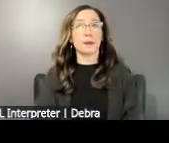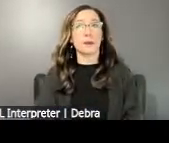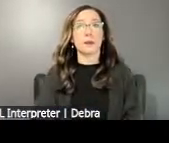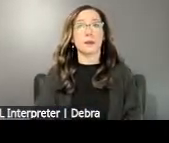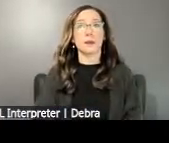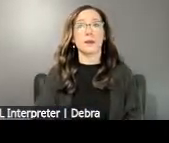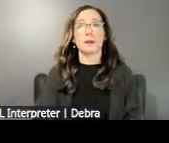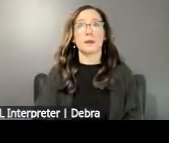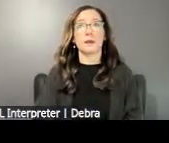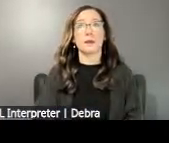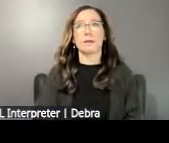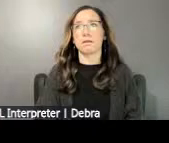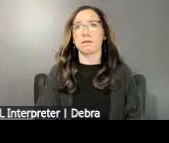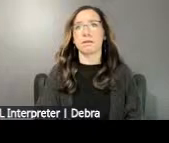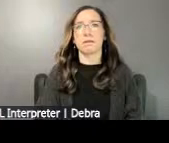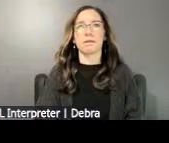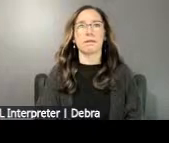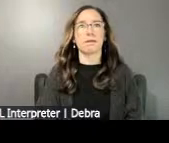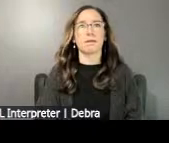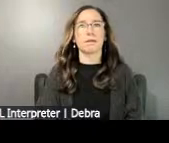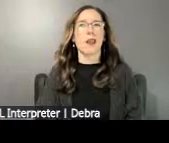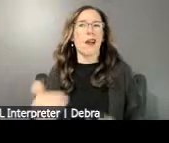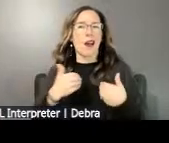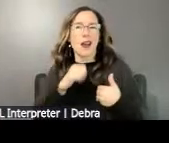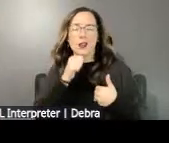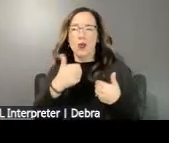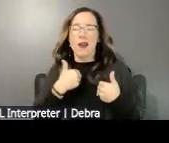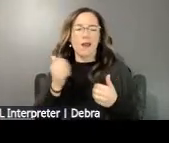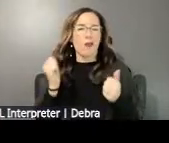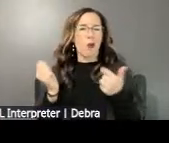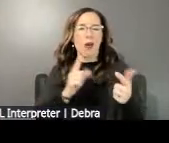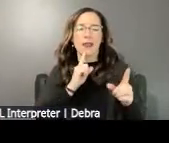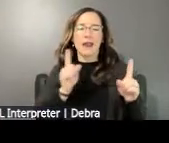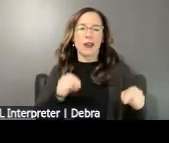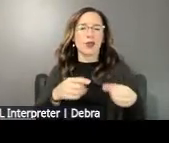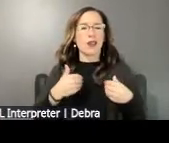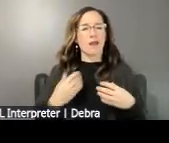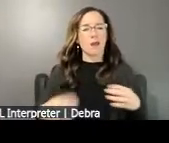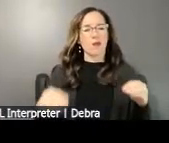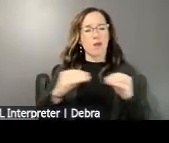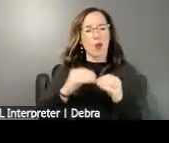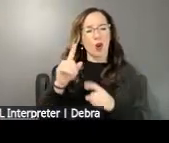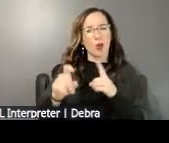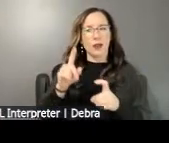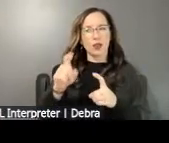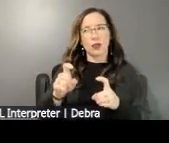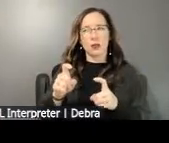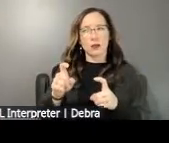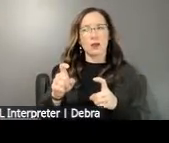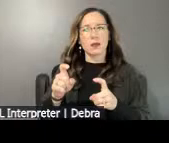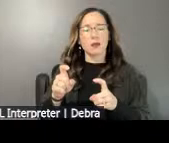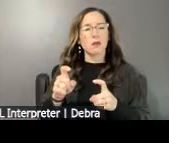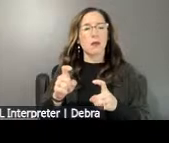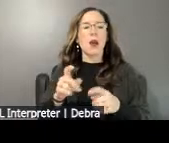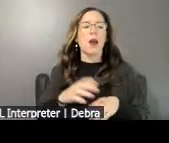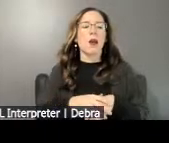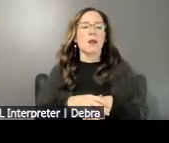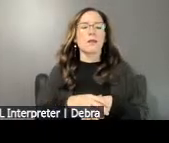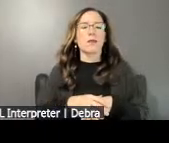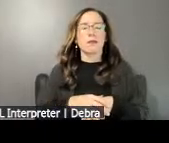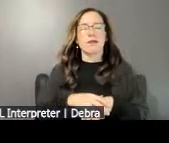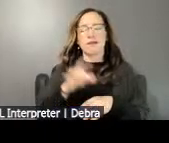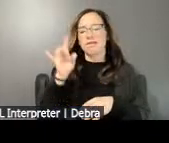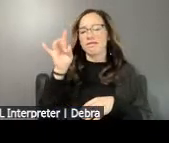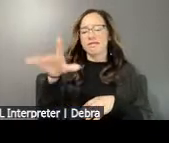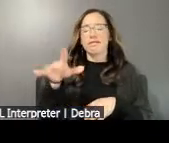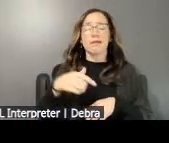So I don't have all the answers. Perhaps I have more questions. And I'll end with that thought. I am so sorry that